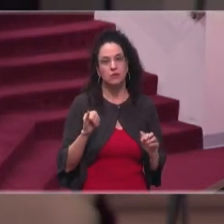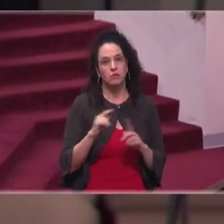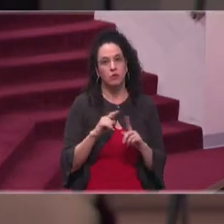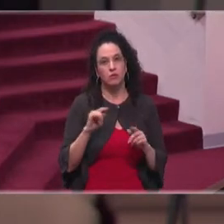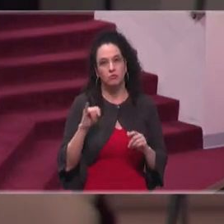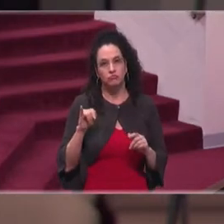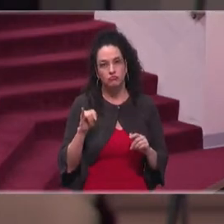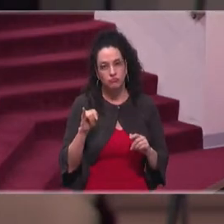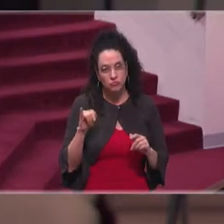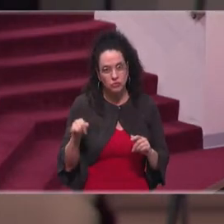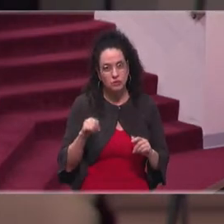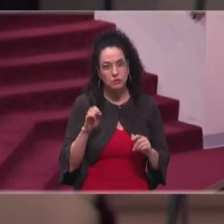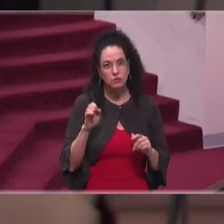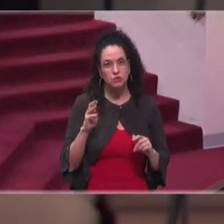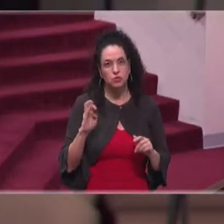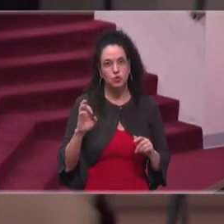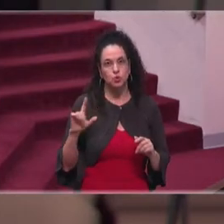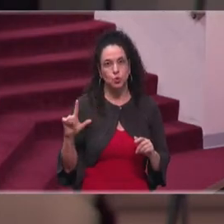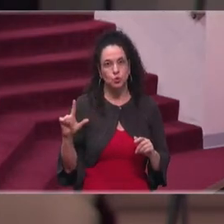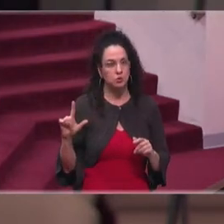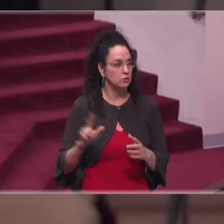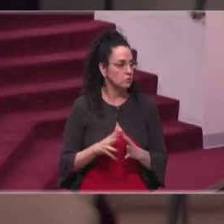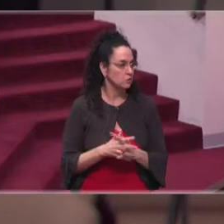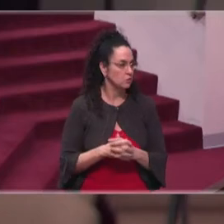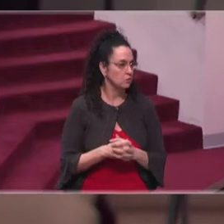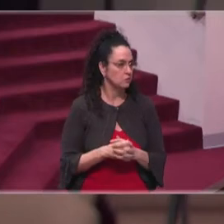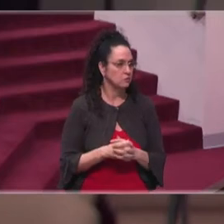the voices of Zion.